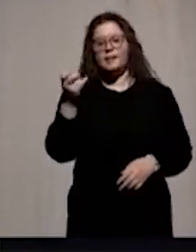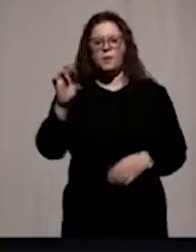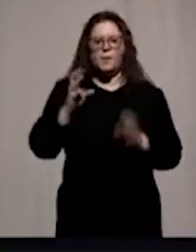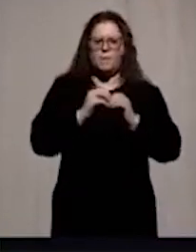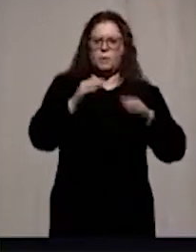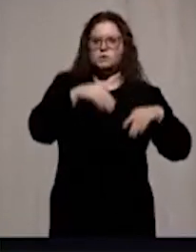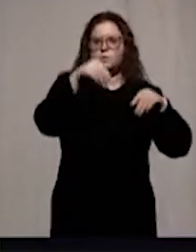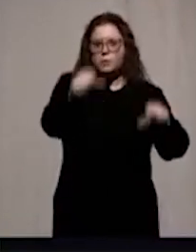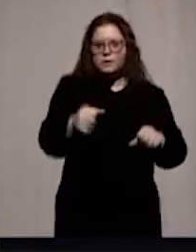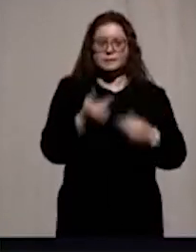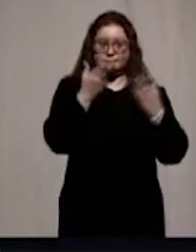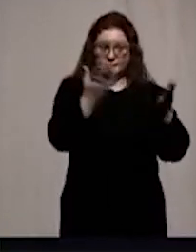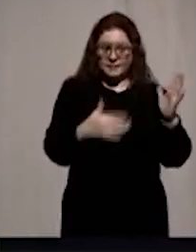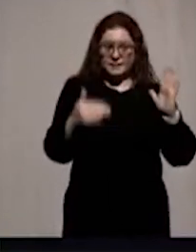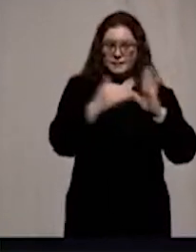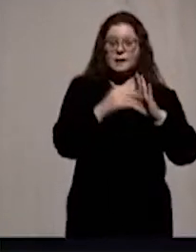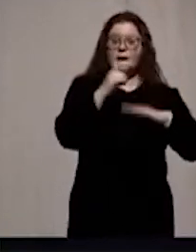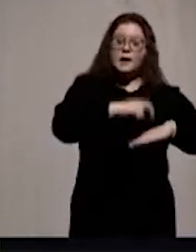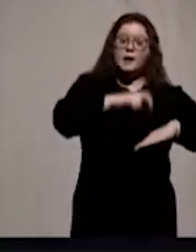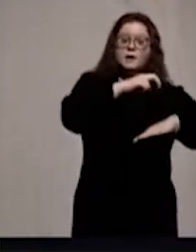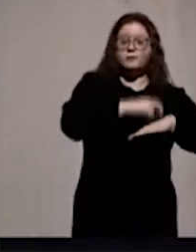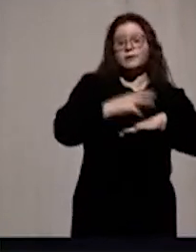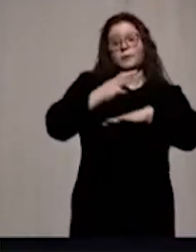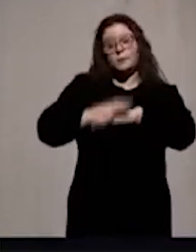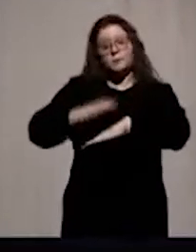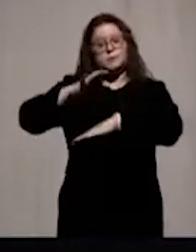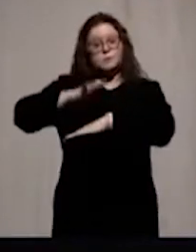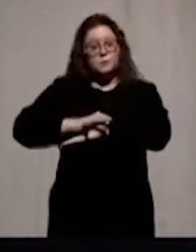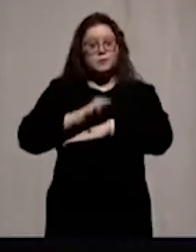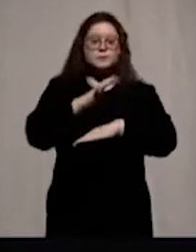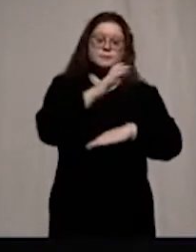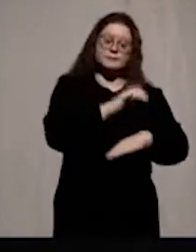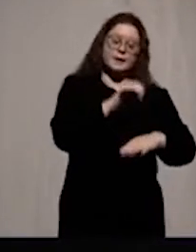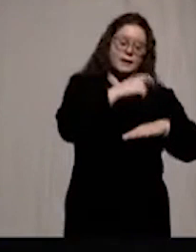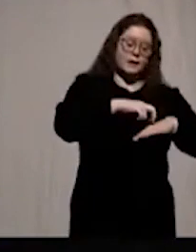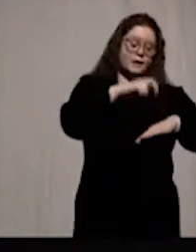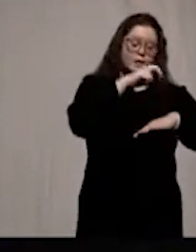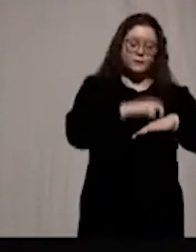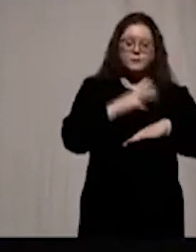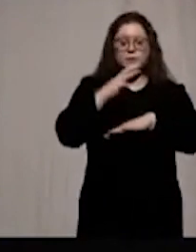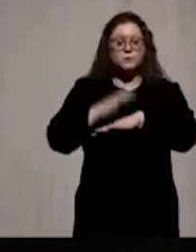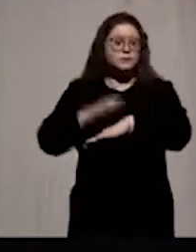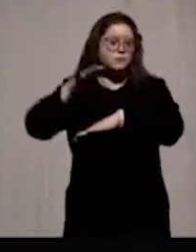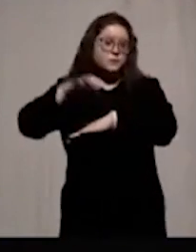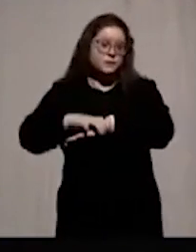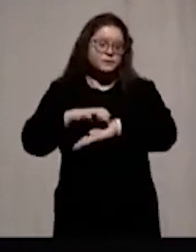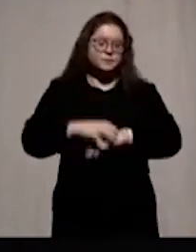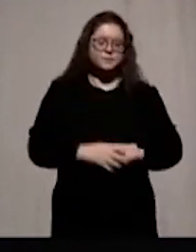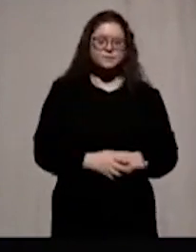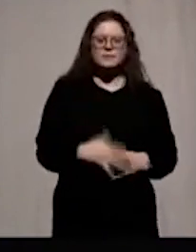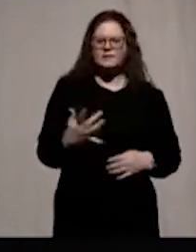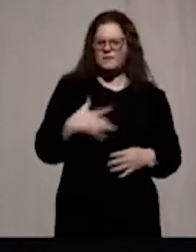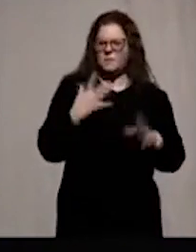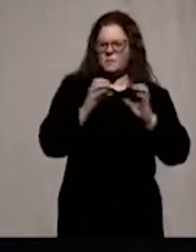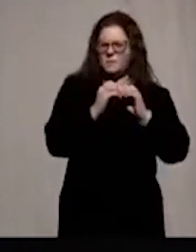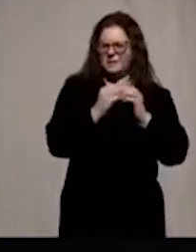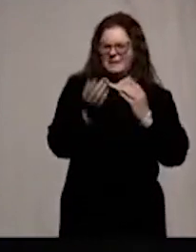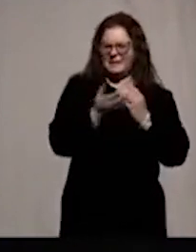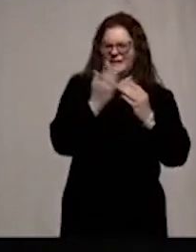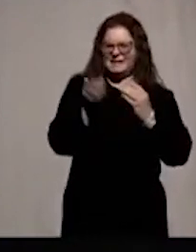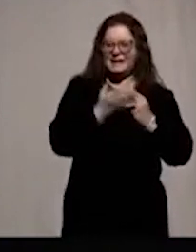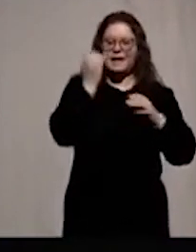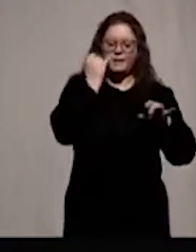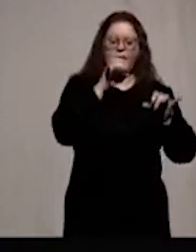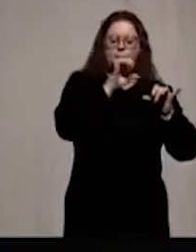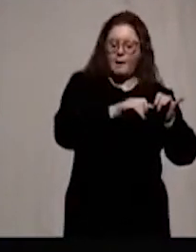Now we'll try this one again. Irish wristwatch, Irish wristwatch. Irish wristwatch. And it just becomes so much easier to say. And